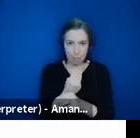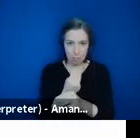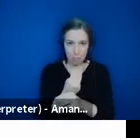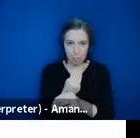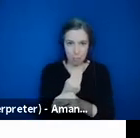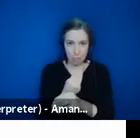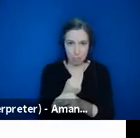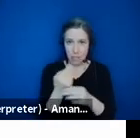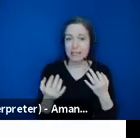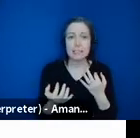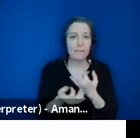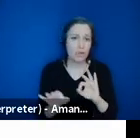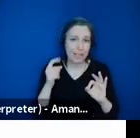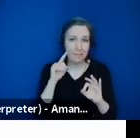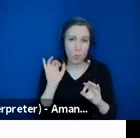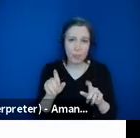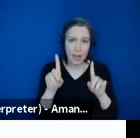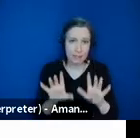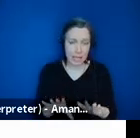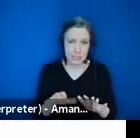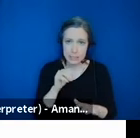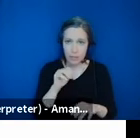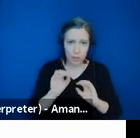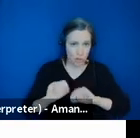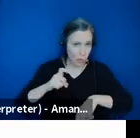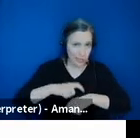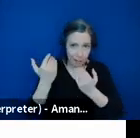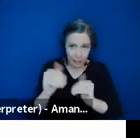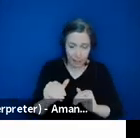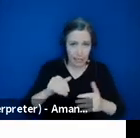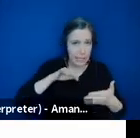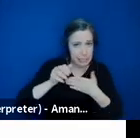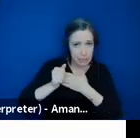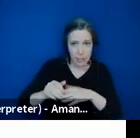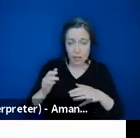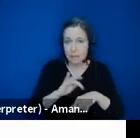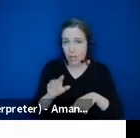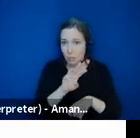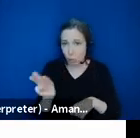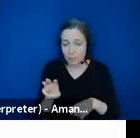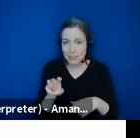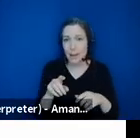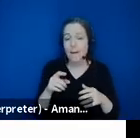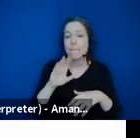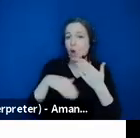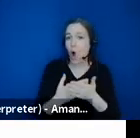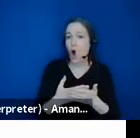It's free to do the placement testing it's untimed. There are study guides on the website, so you can prepare for them as well.